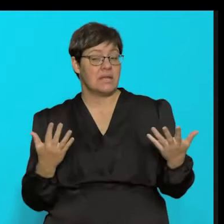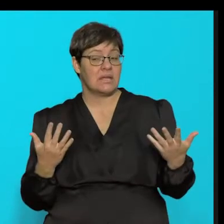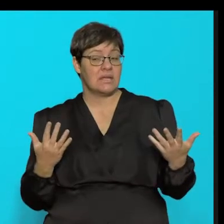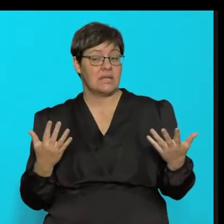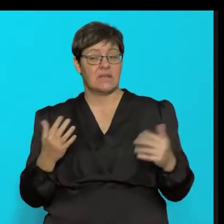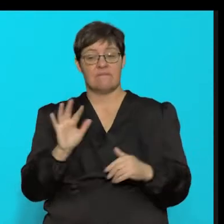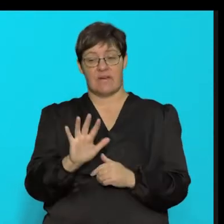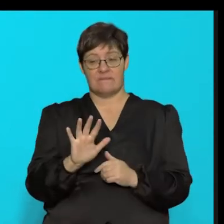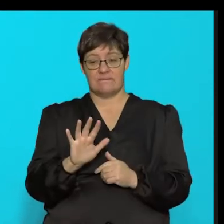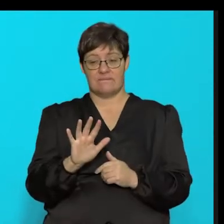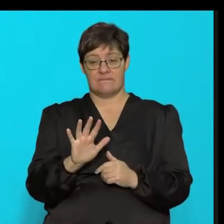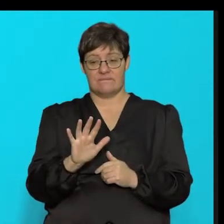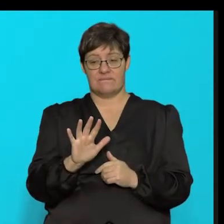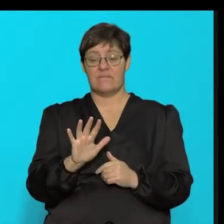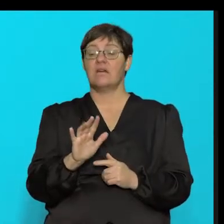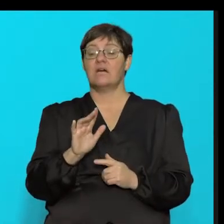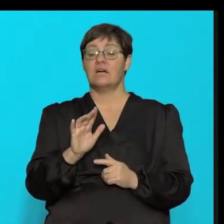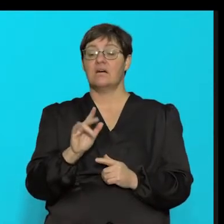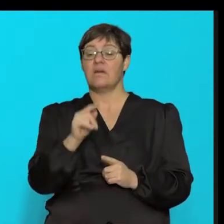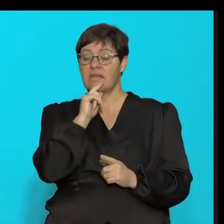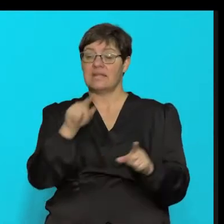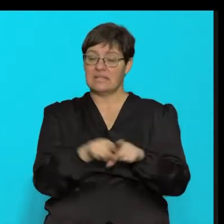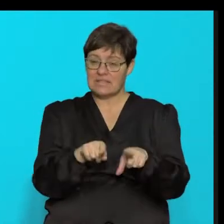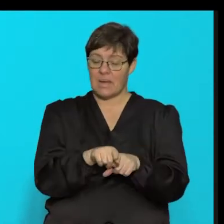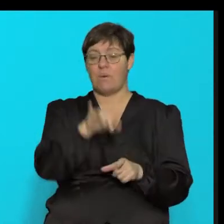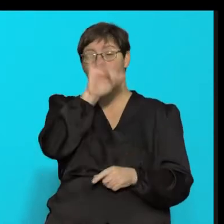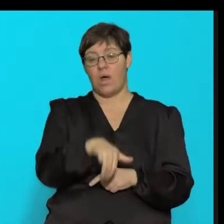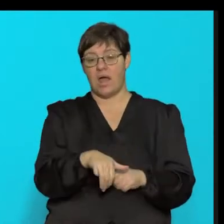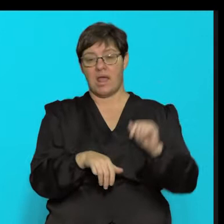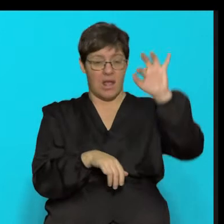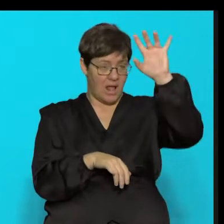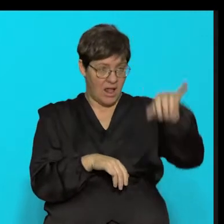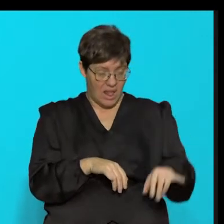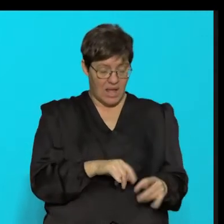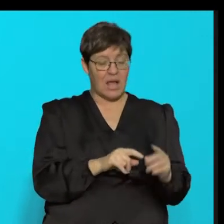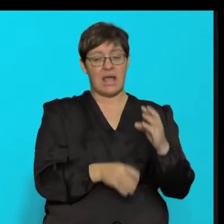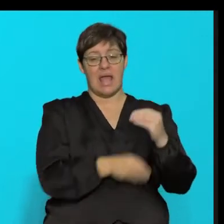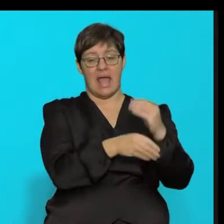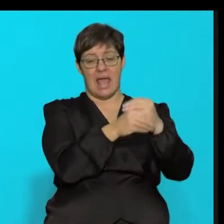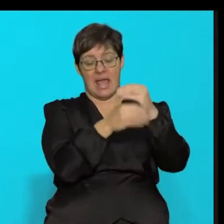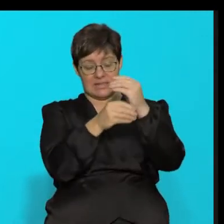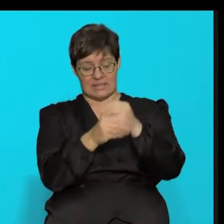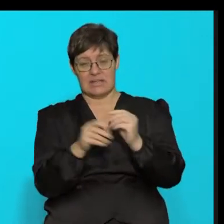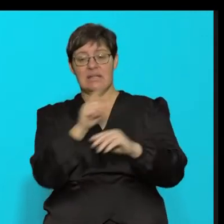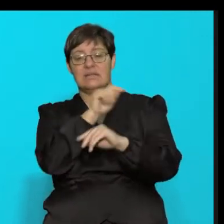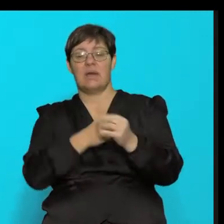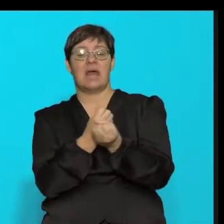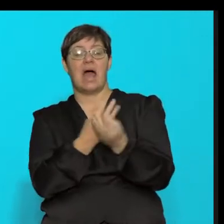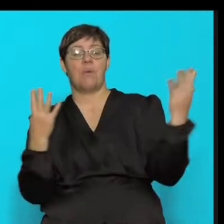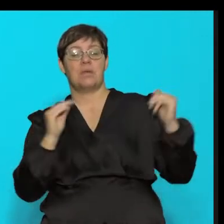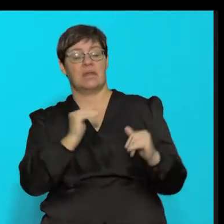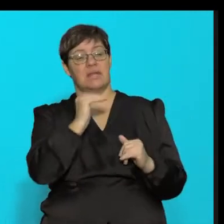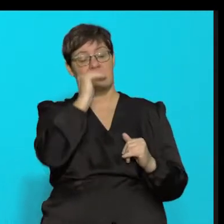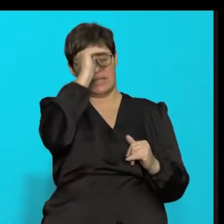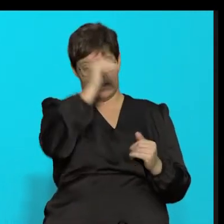2, 3, 4, 5. Are we together? And you do the same thing on the y-axis. You add all the temperature and divide